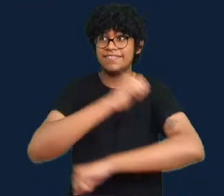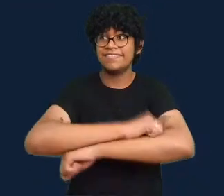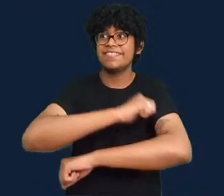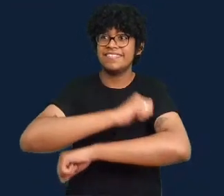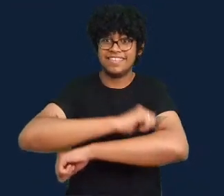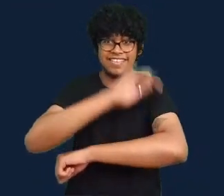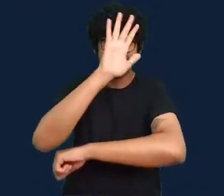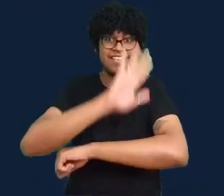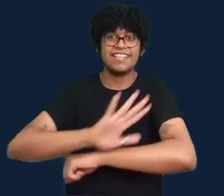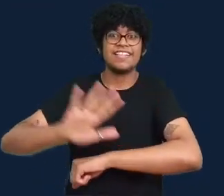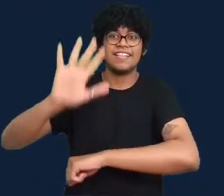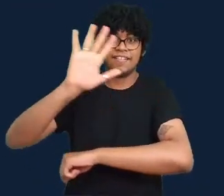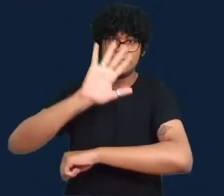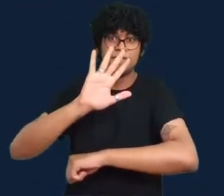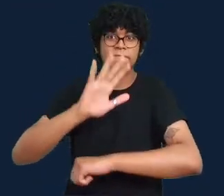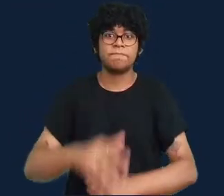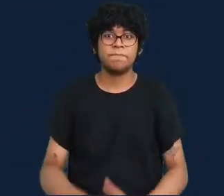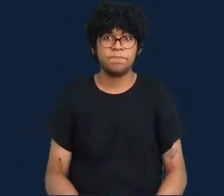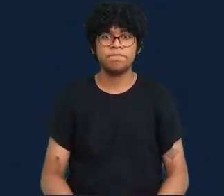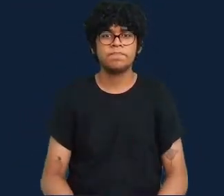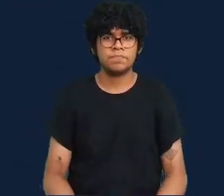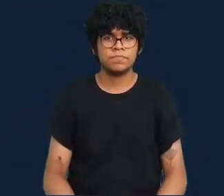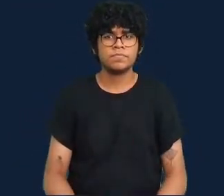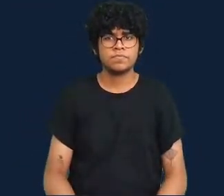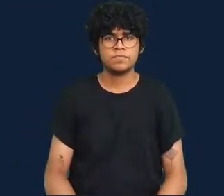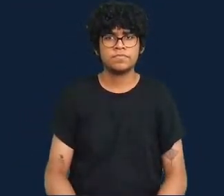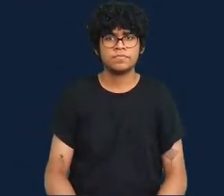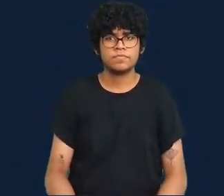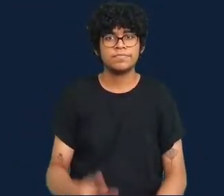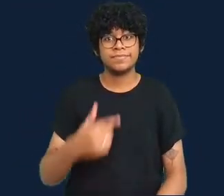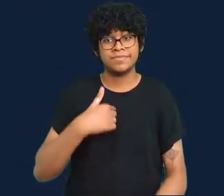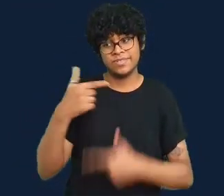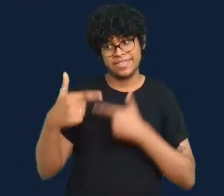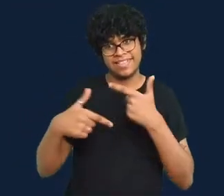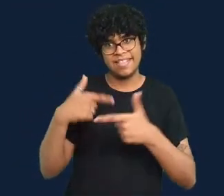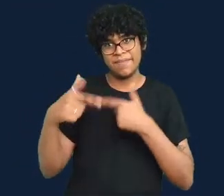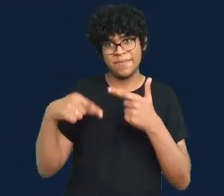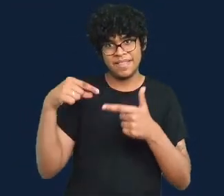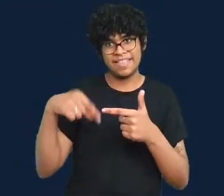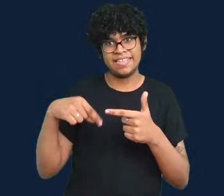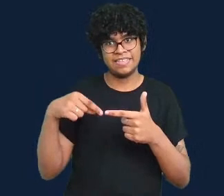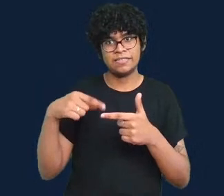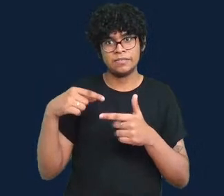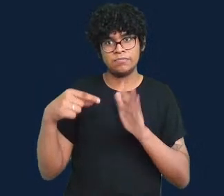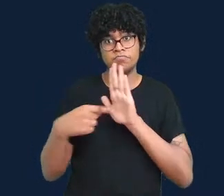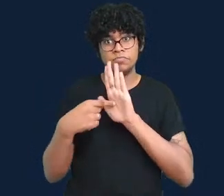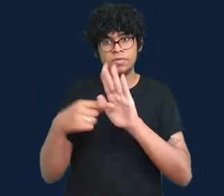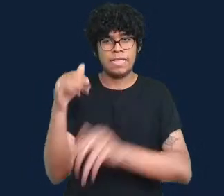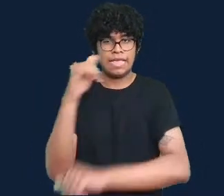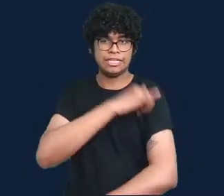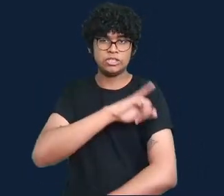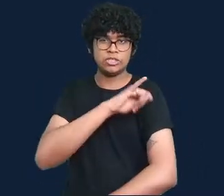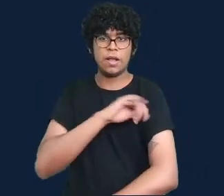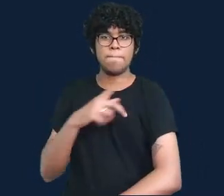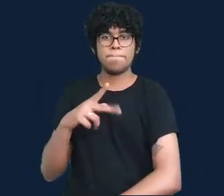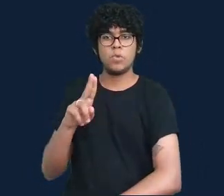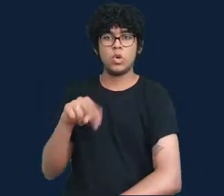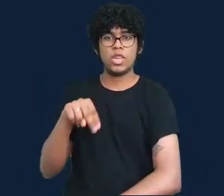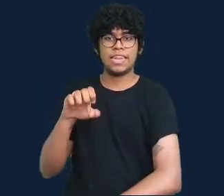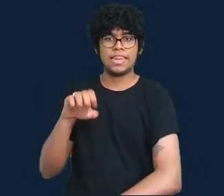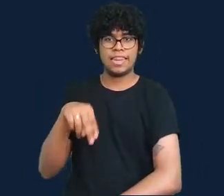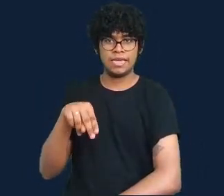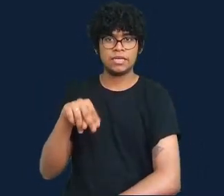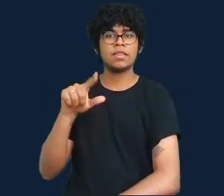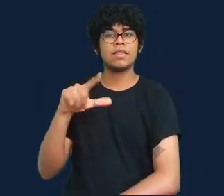curated here in Rio de Janeiro, and also the pudding. And he has a very great text in his Medium, I